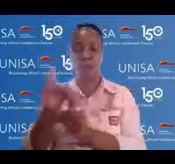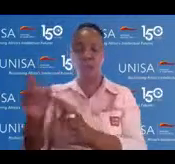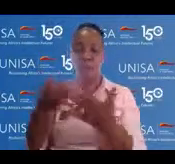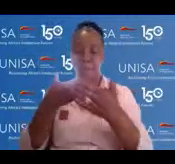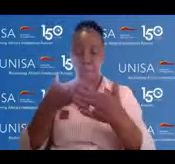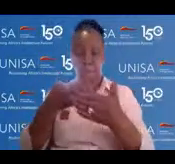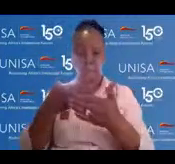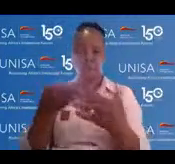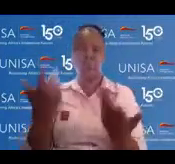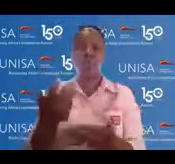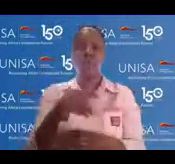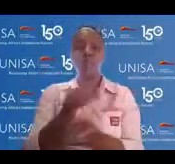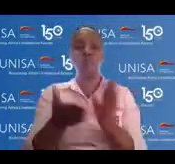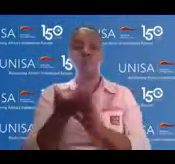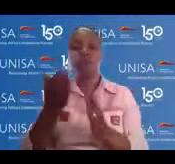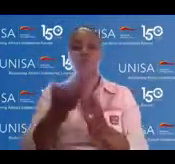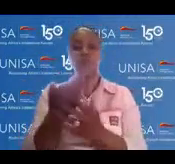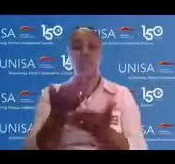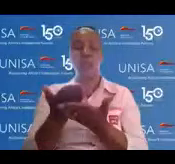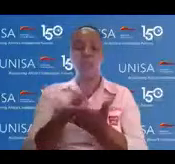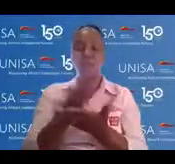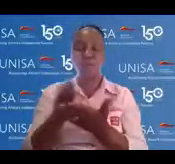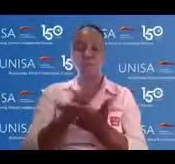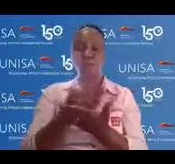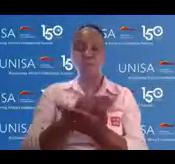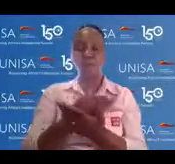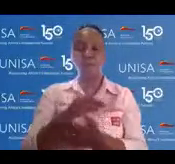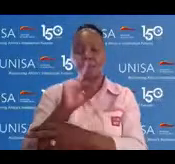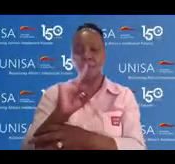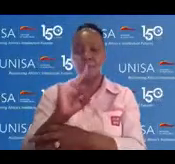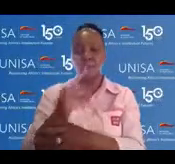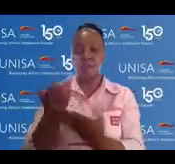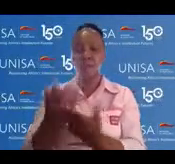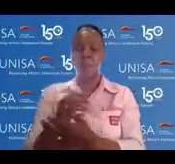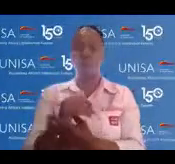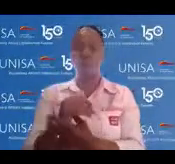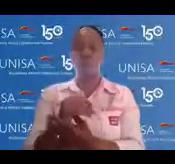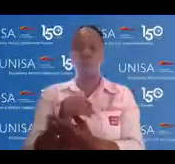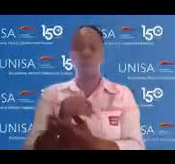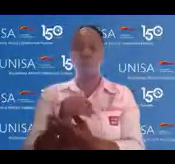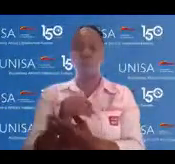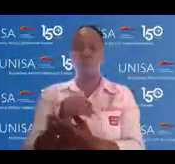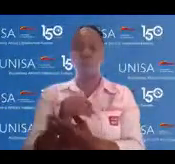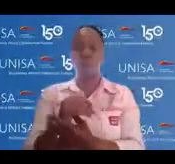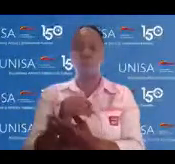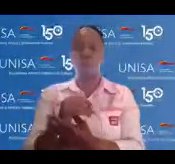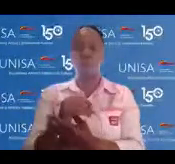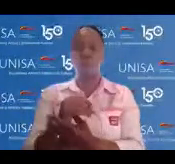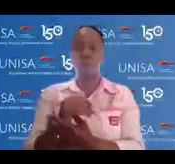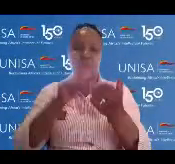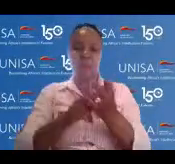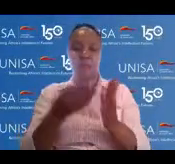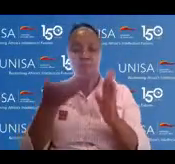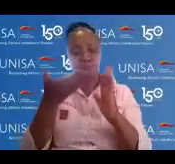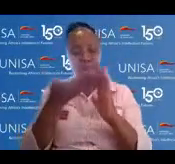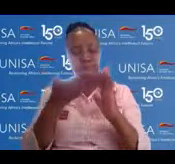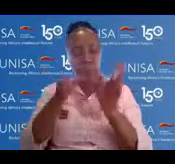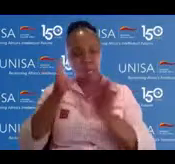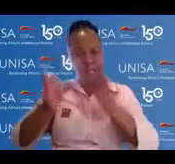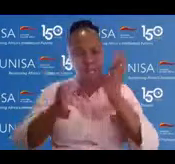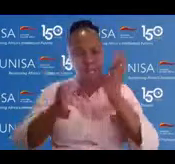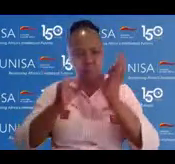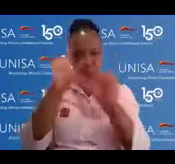go to lesson number 3, all of the different proctoring tools are explained there. I just want to show